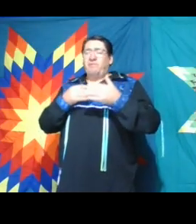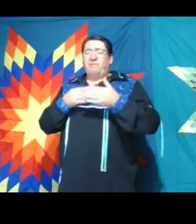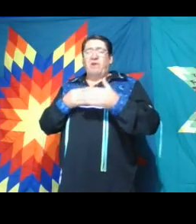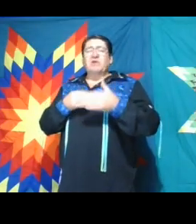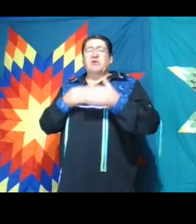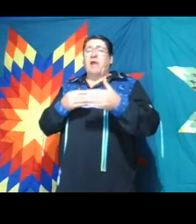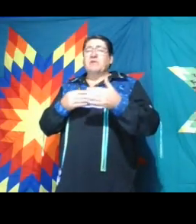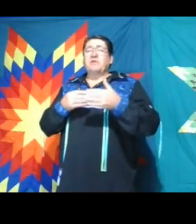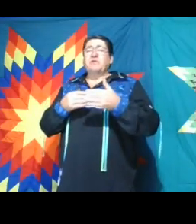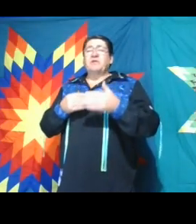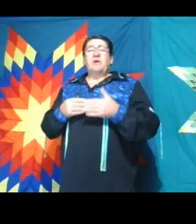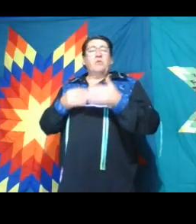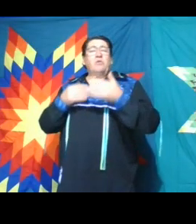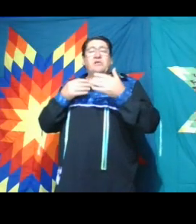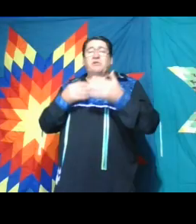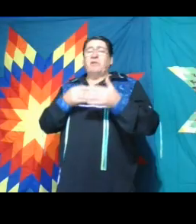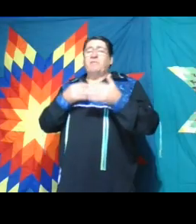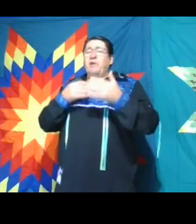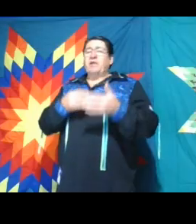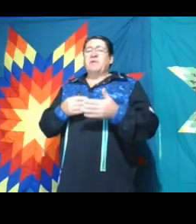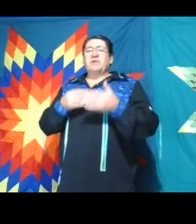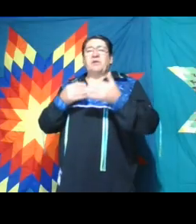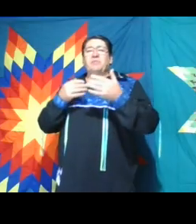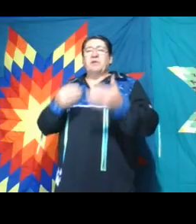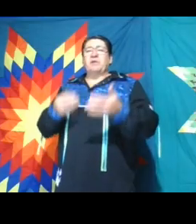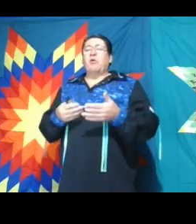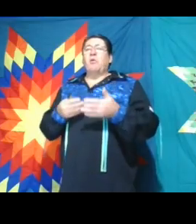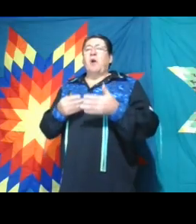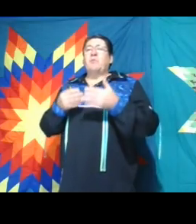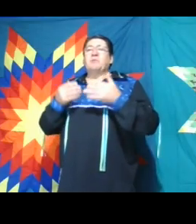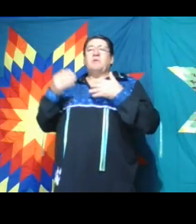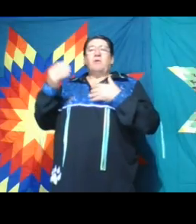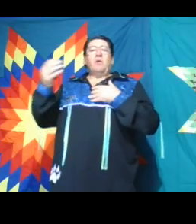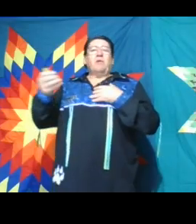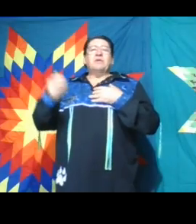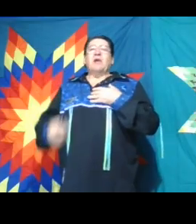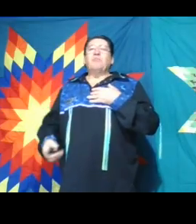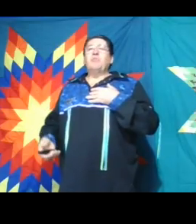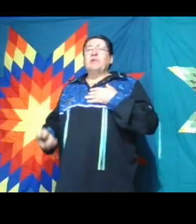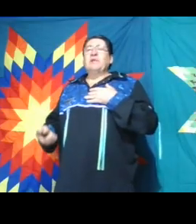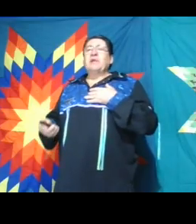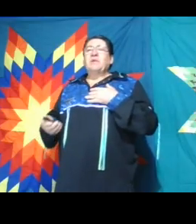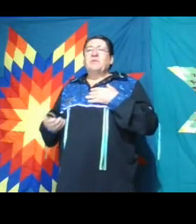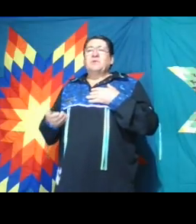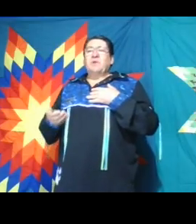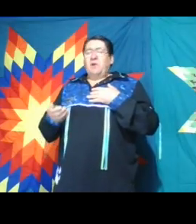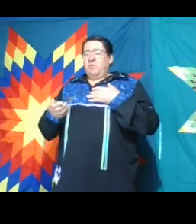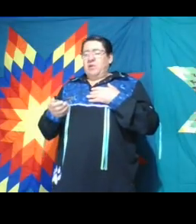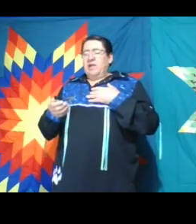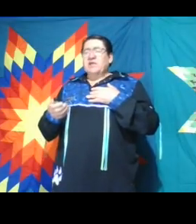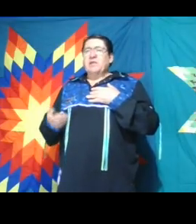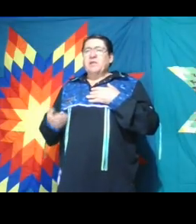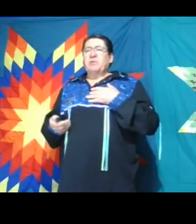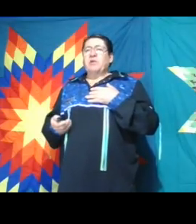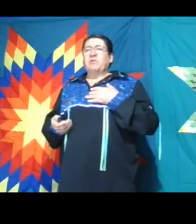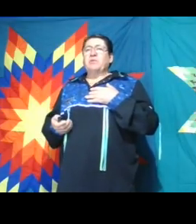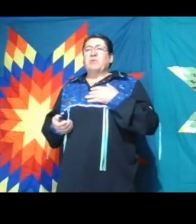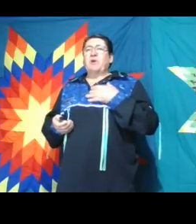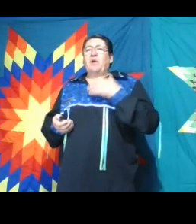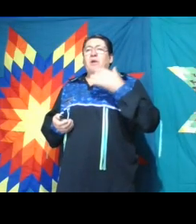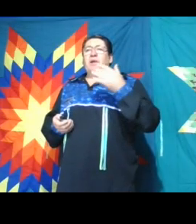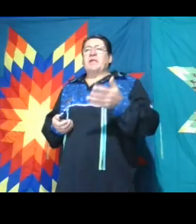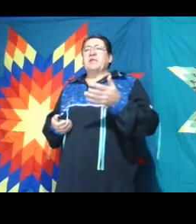for fresh graduates, which is great for internships and co-ops, start building those relationships with